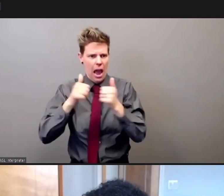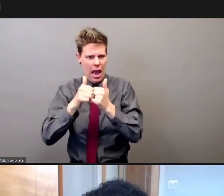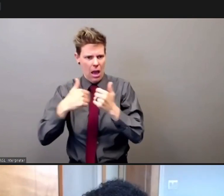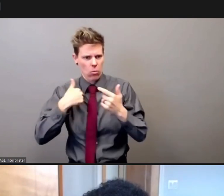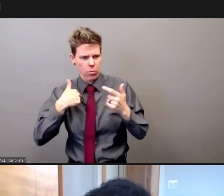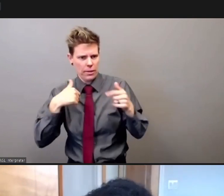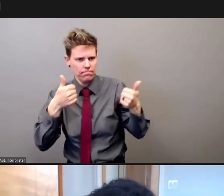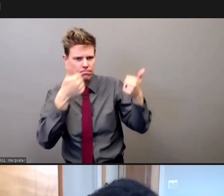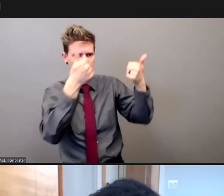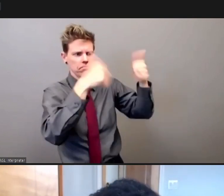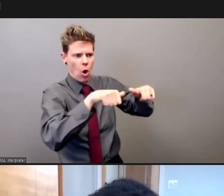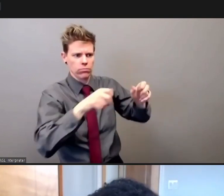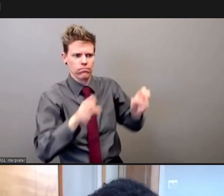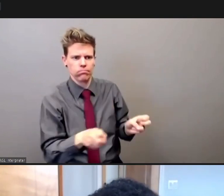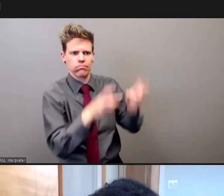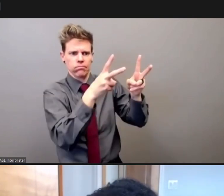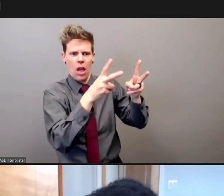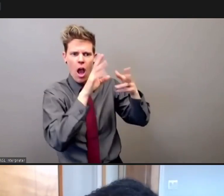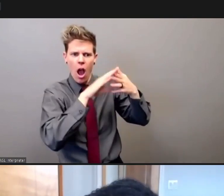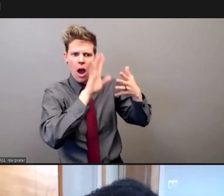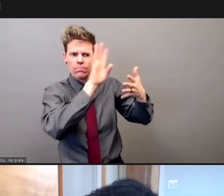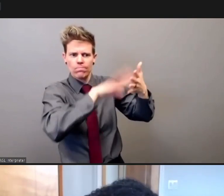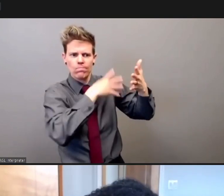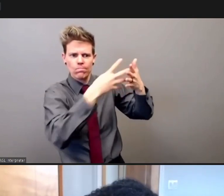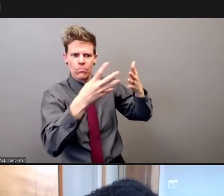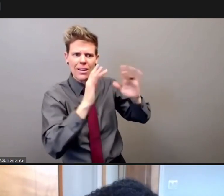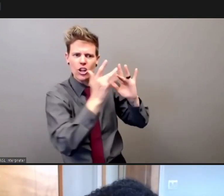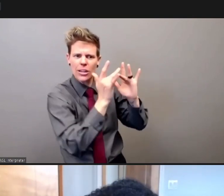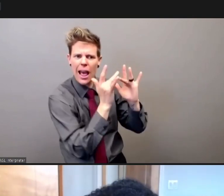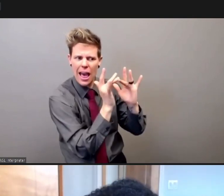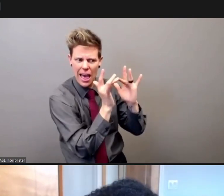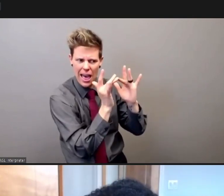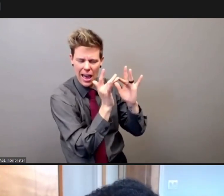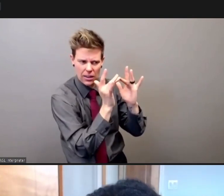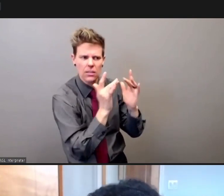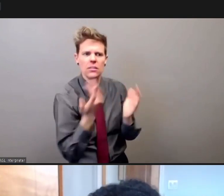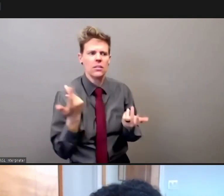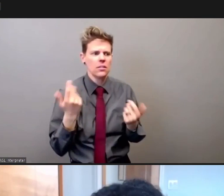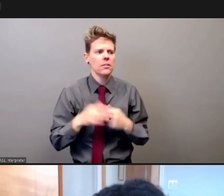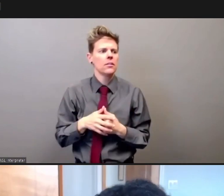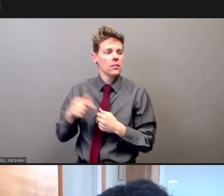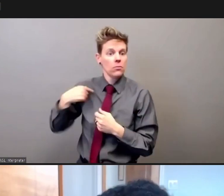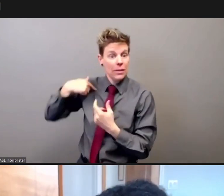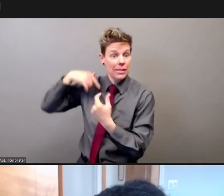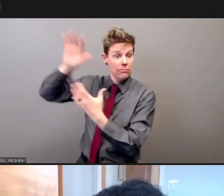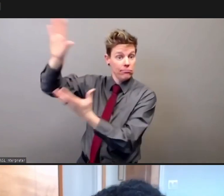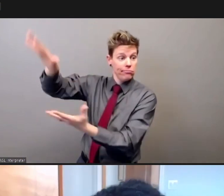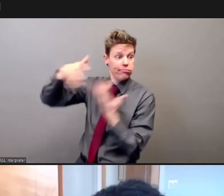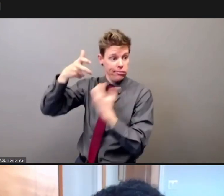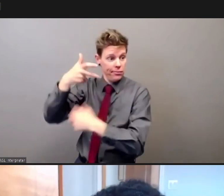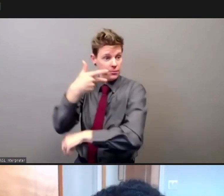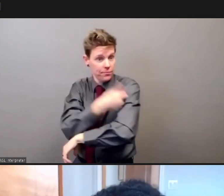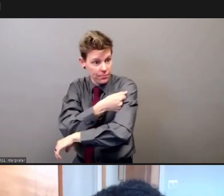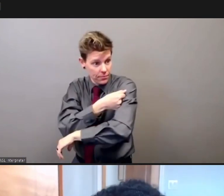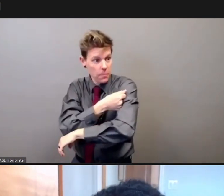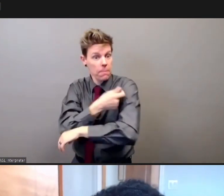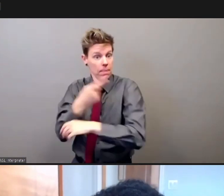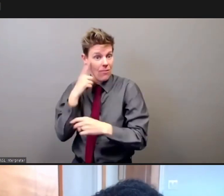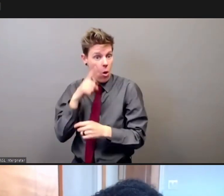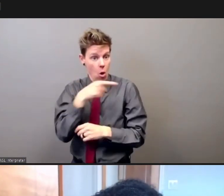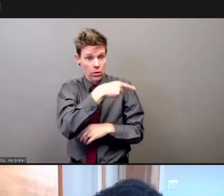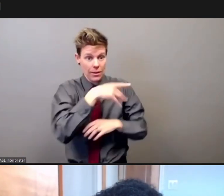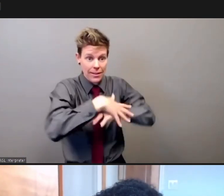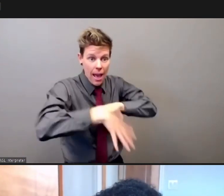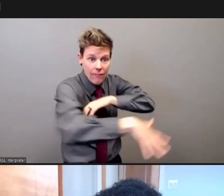getting information from federal vaccination efforts. So I'm curious if Indian Health Services is sharing any data with the state